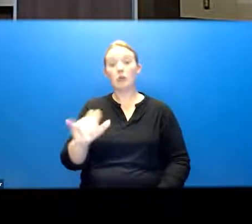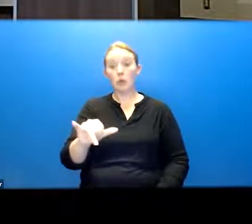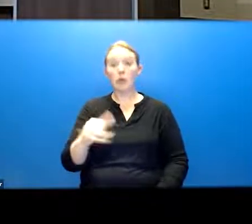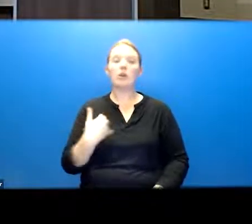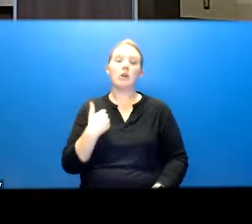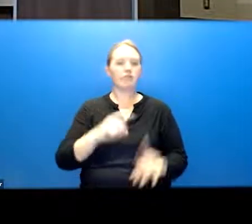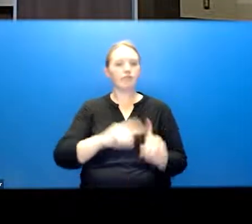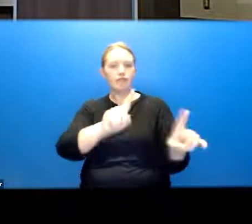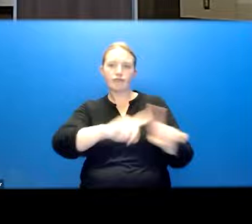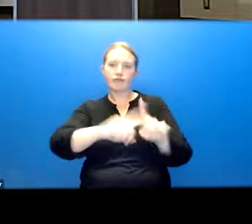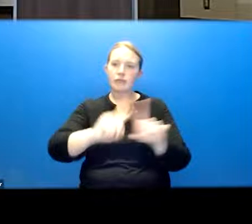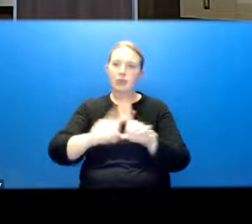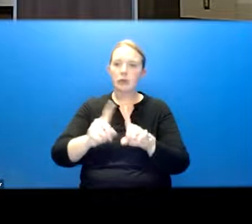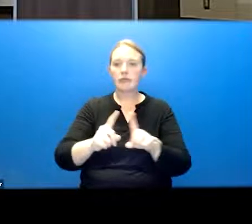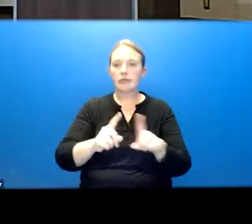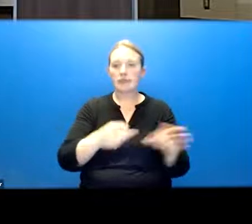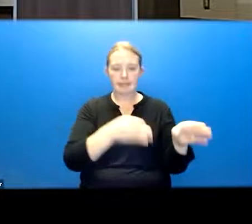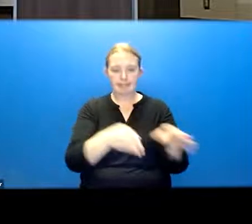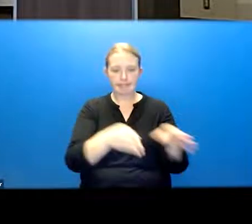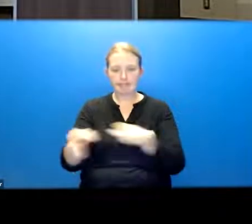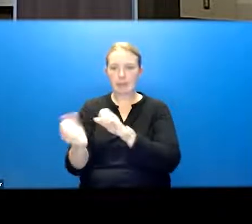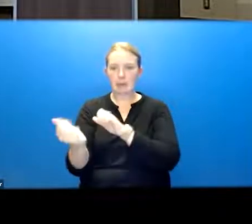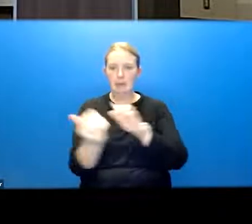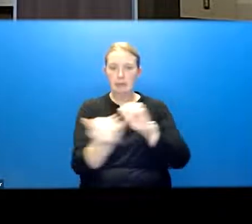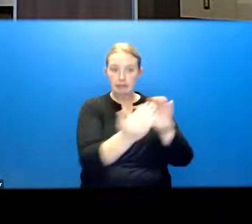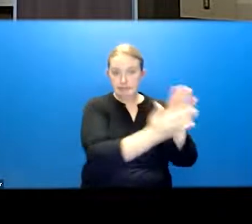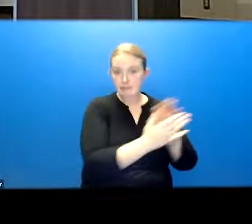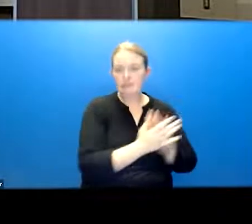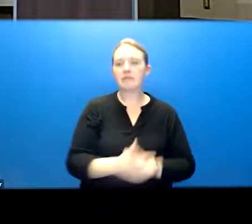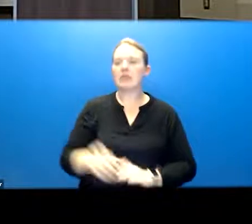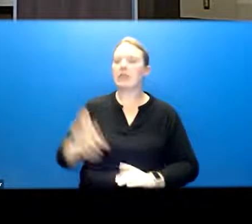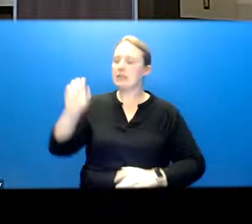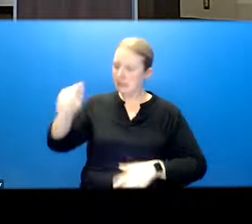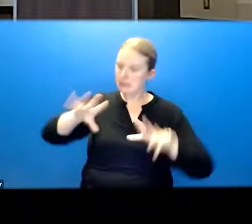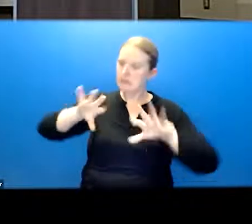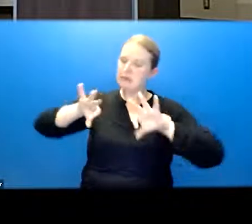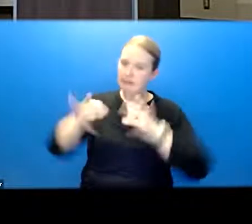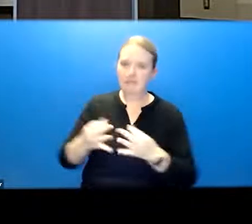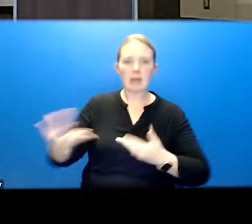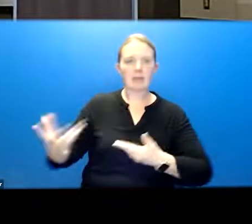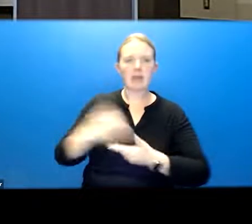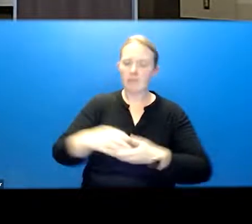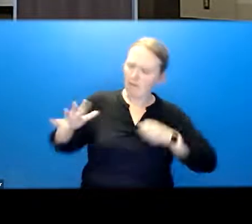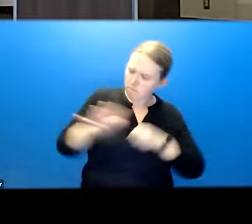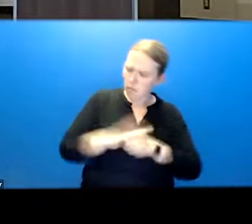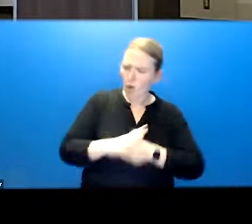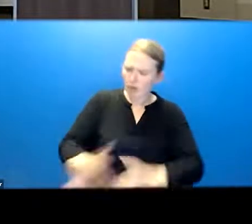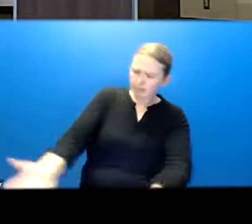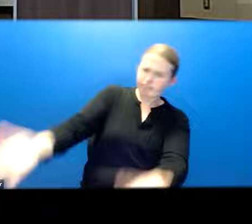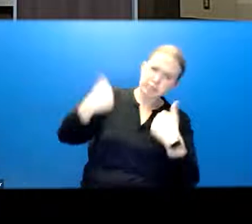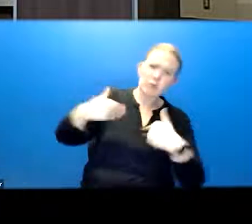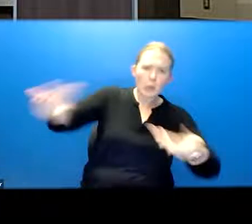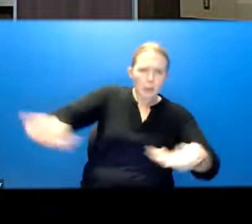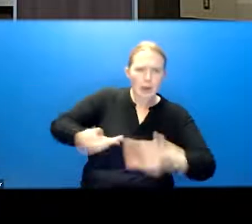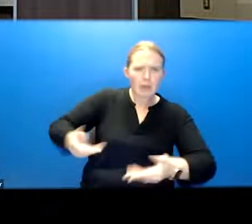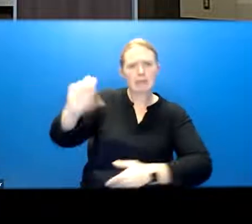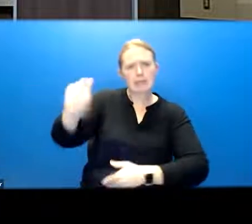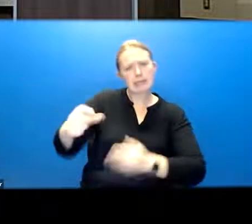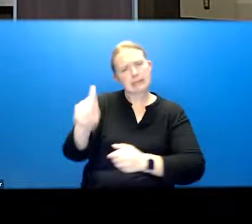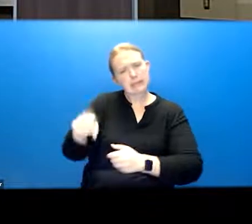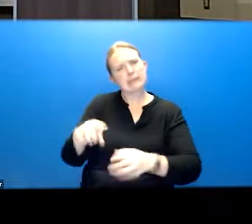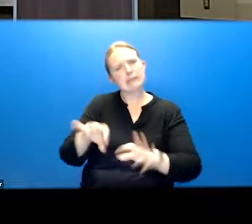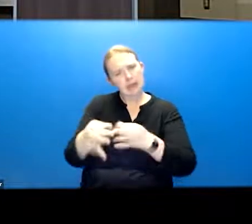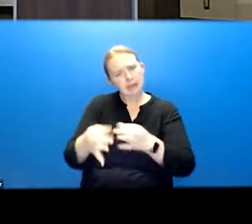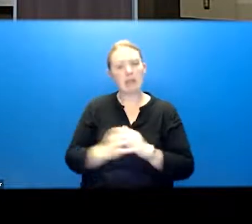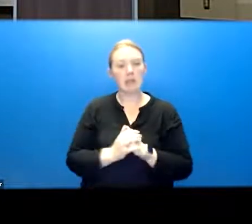at. They look at, yes, I want my family member involved all the way. Absolutely need my family member. There's